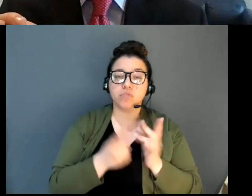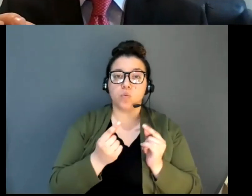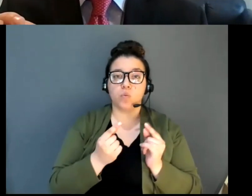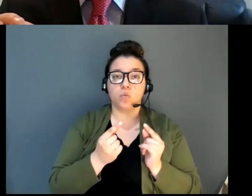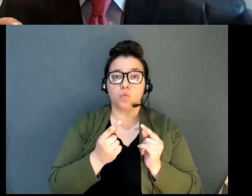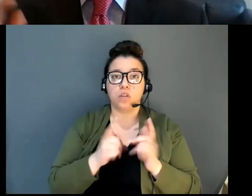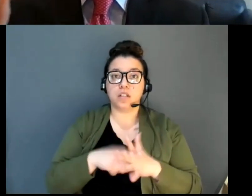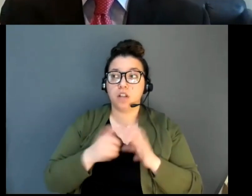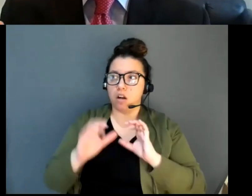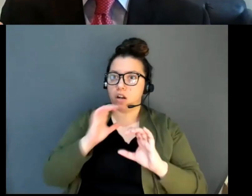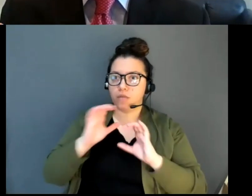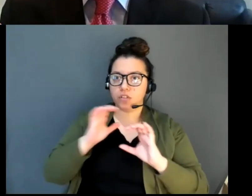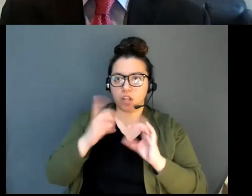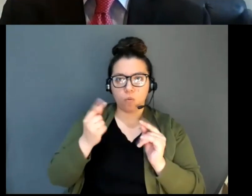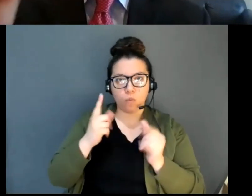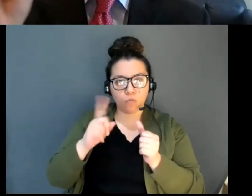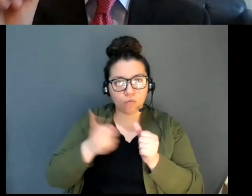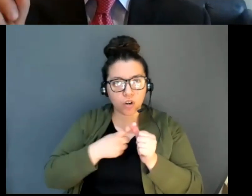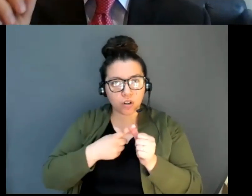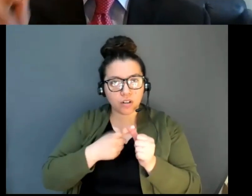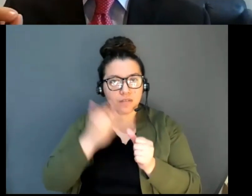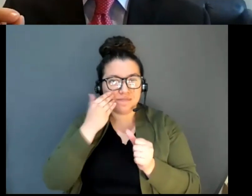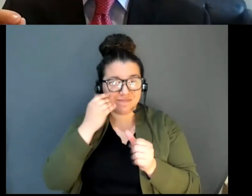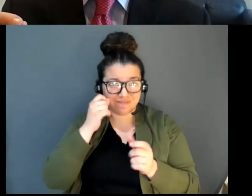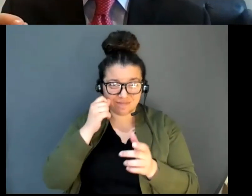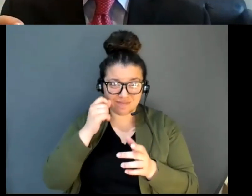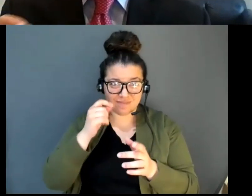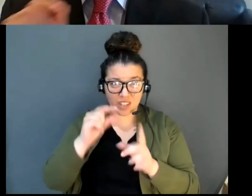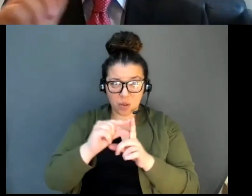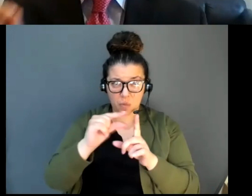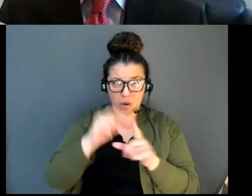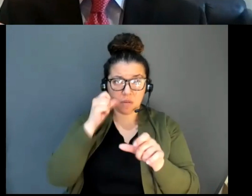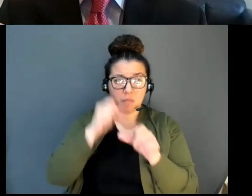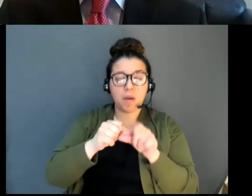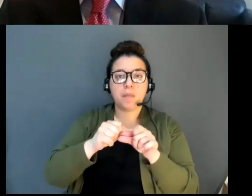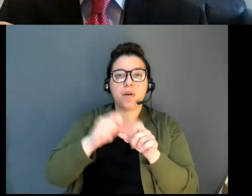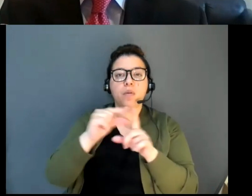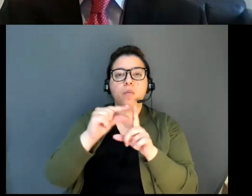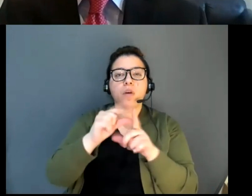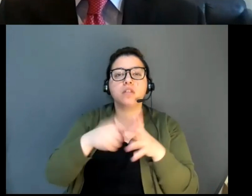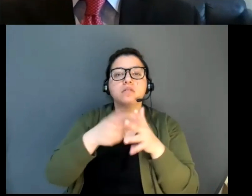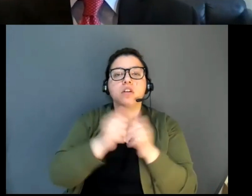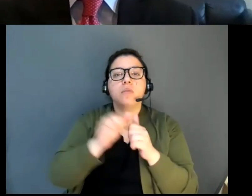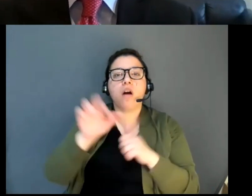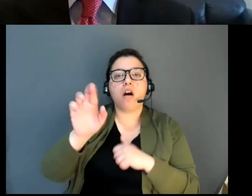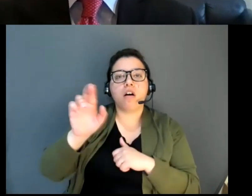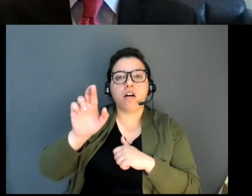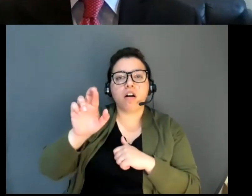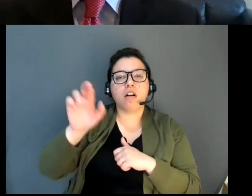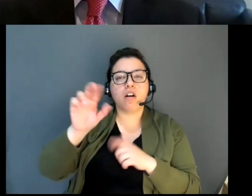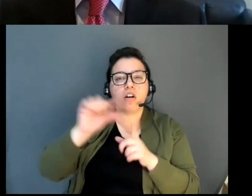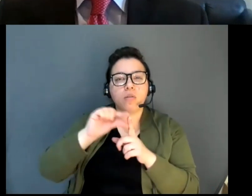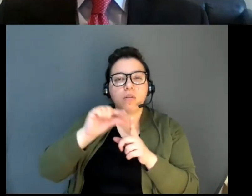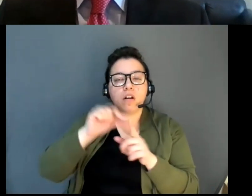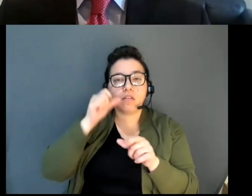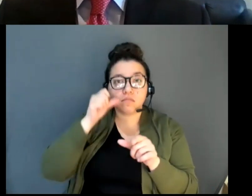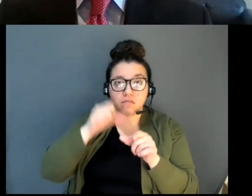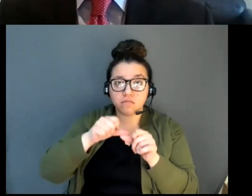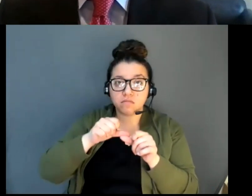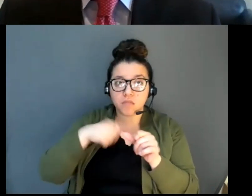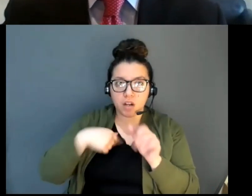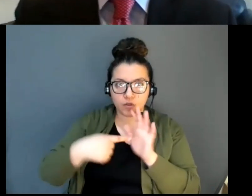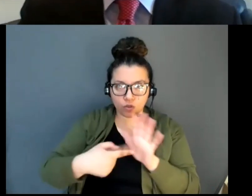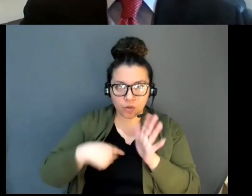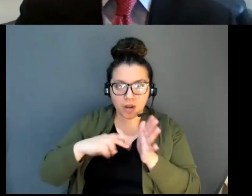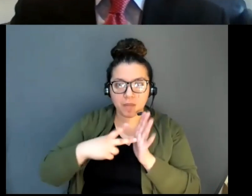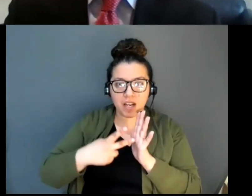a conversation? Who knows the word? It's an R word. And I always talk about it, and I show you what I mean. Does anybody